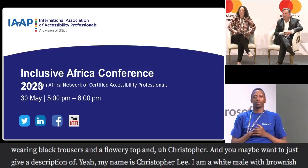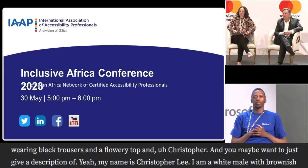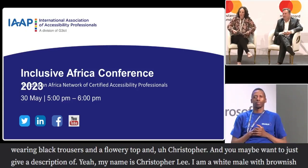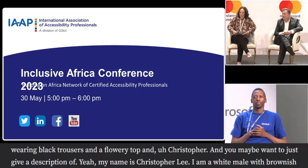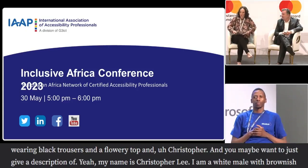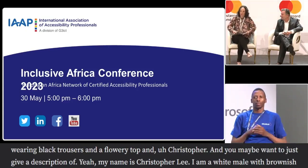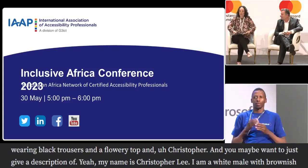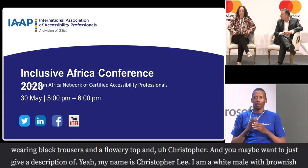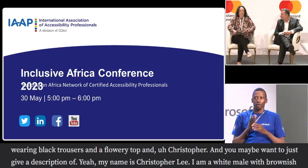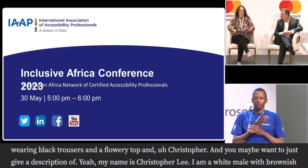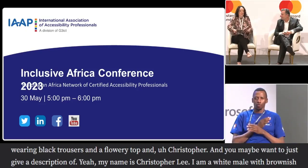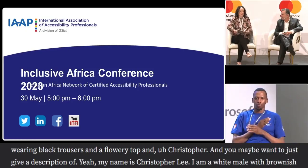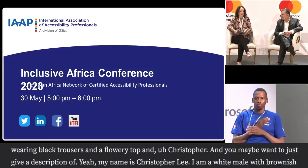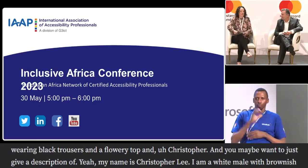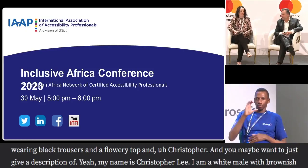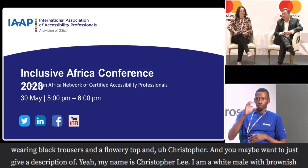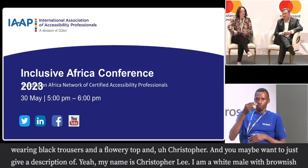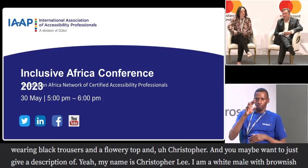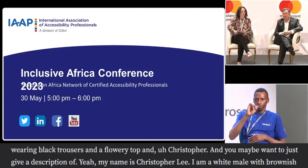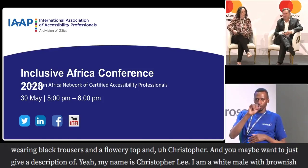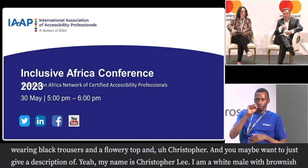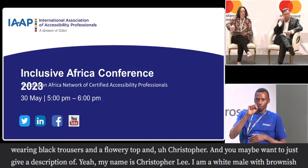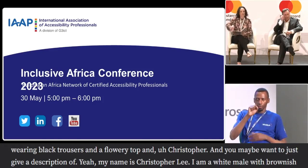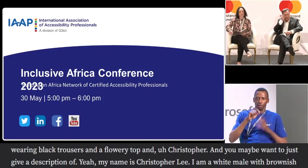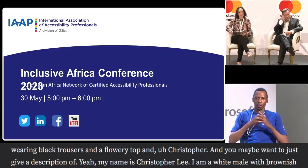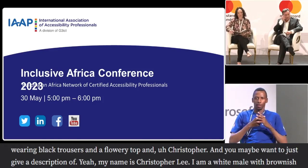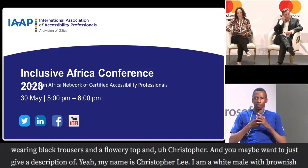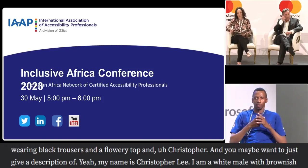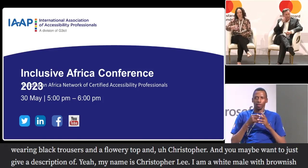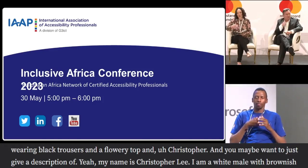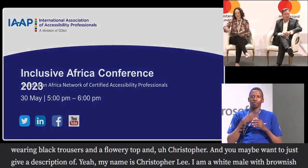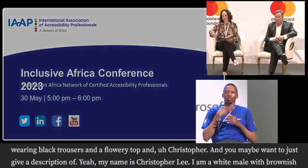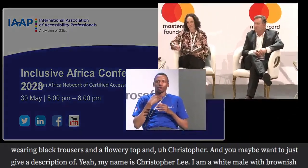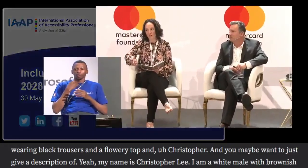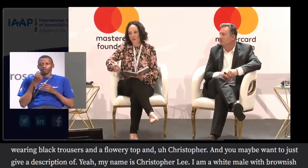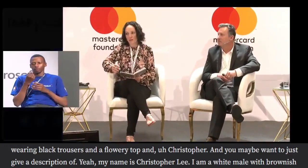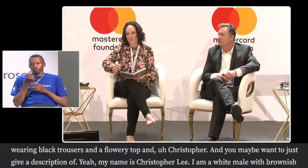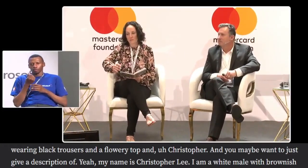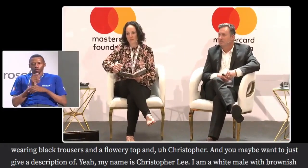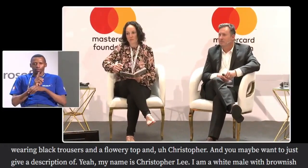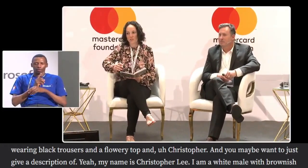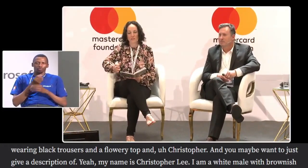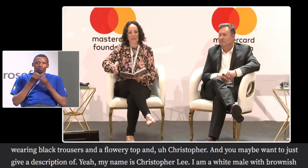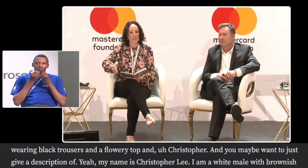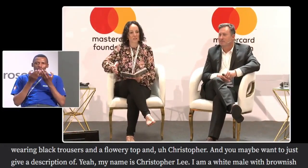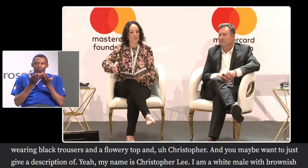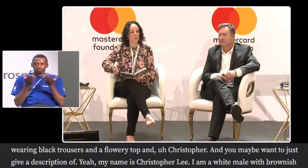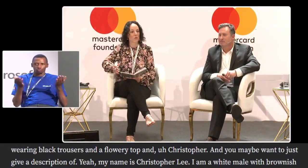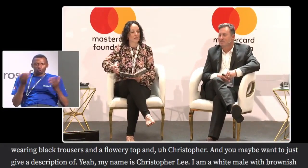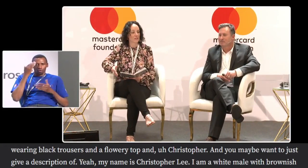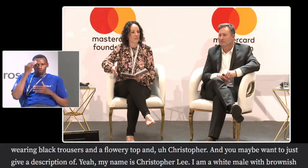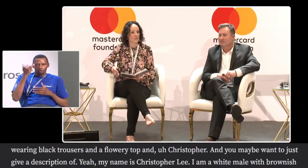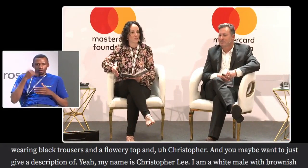So before Christopher takes the stage, I just wanted to take a couple of minutes to tell you why I think certification